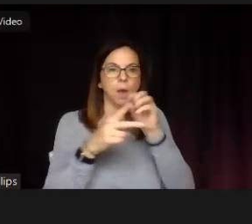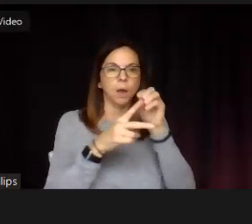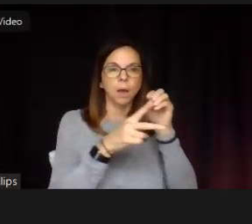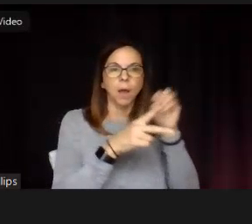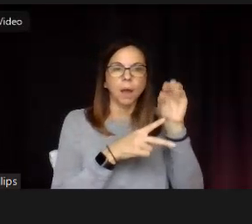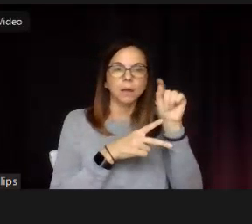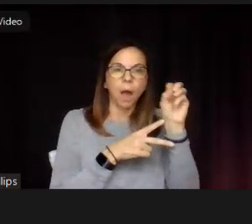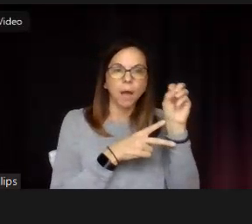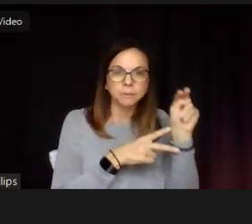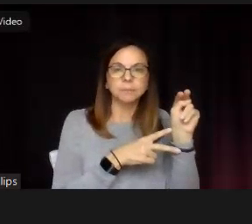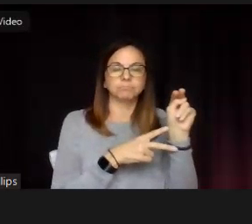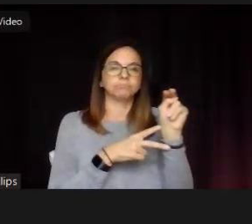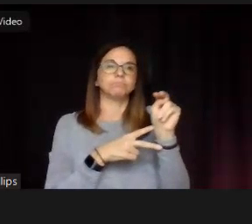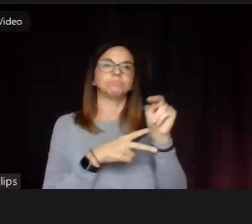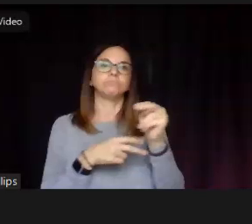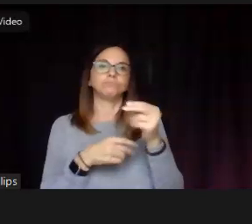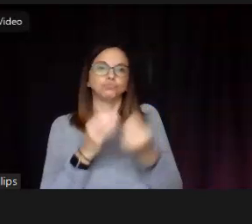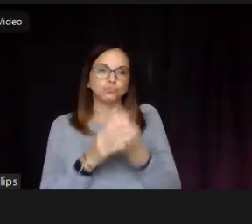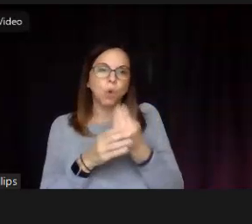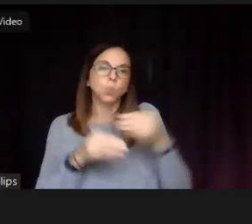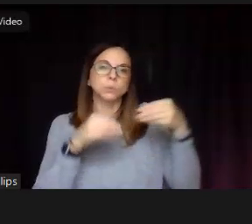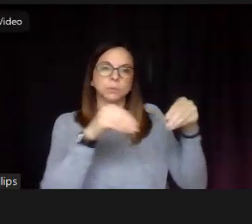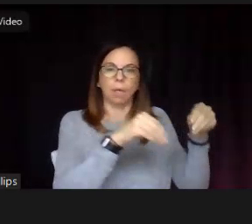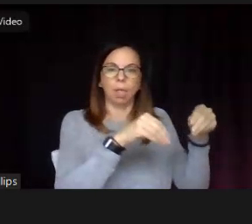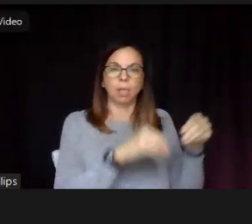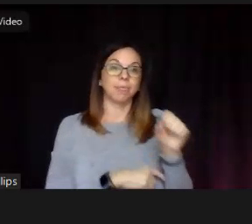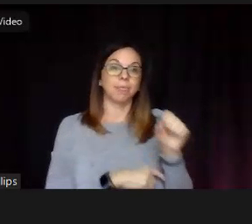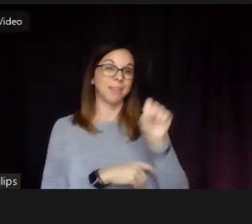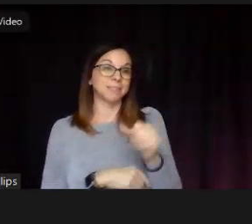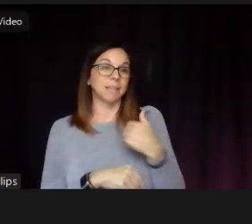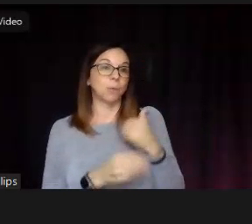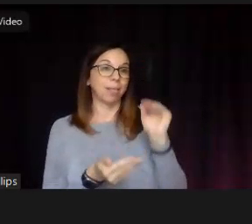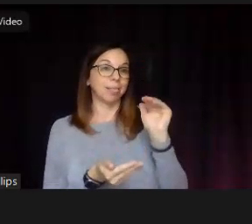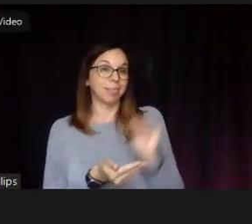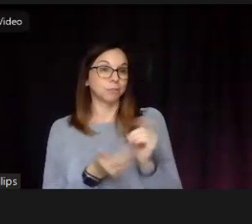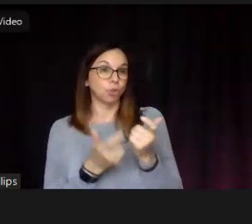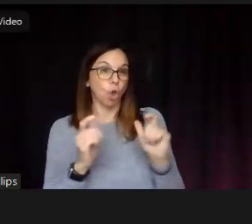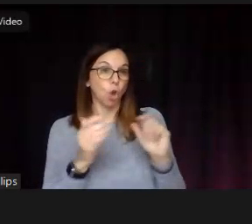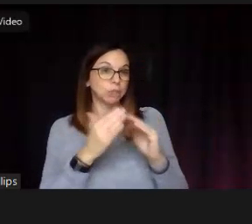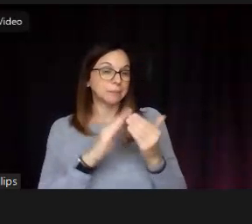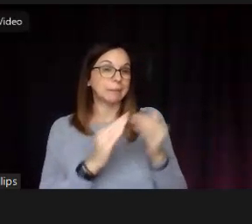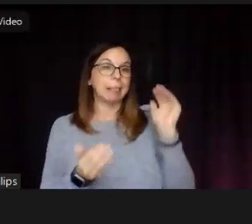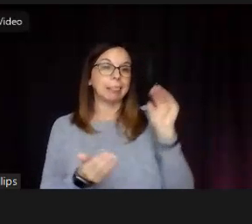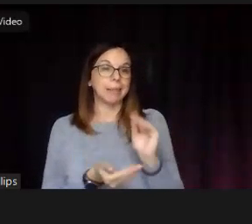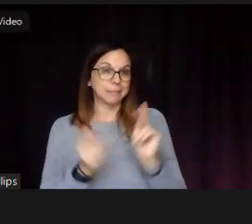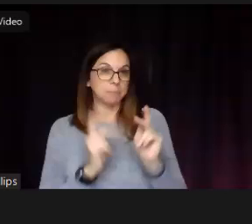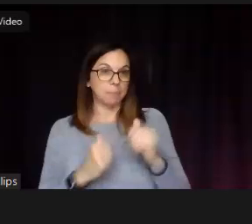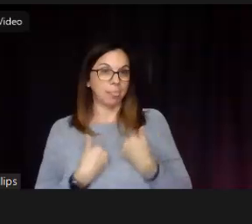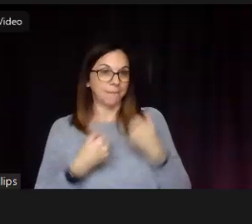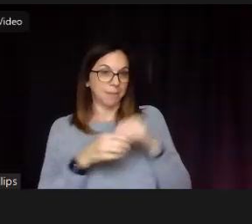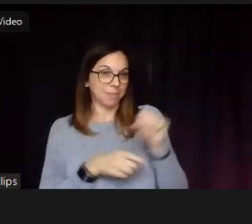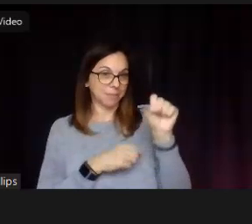and make money. The South had fewer large cities. There were fewer people in general living in the